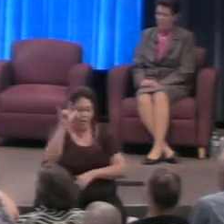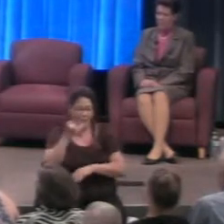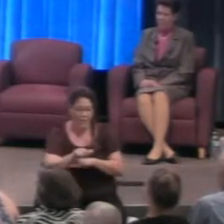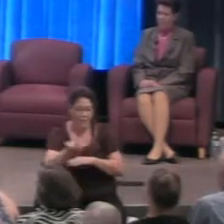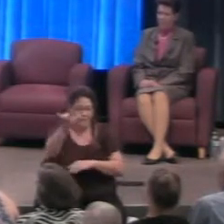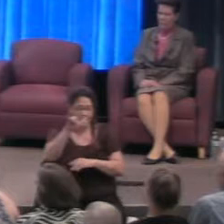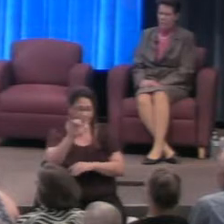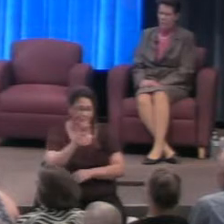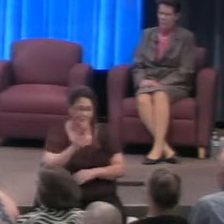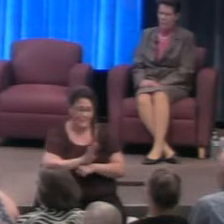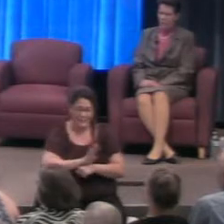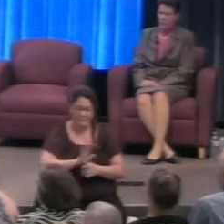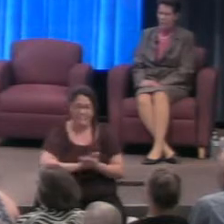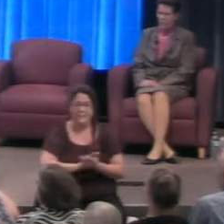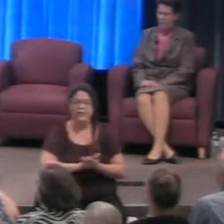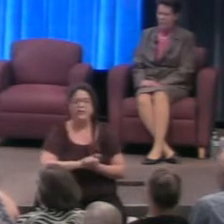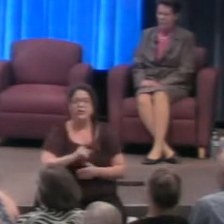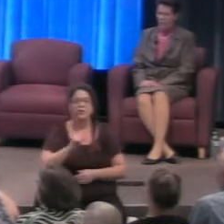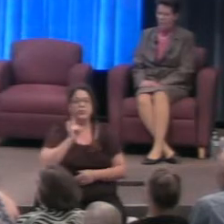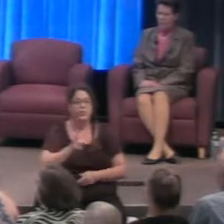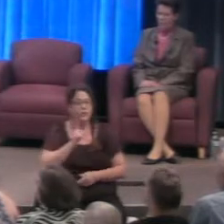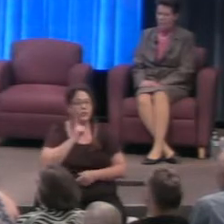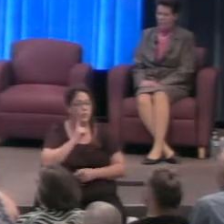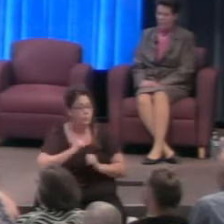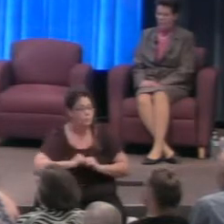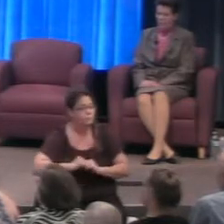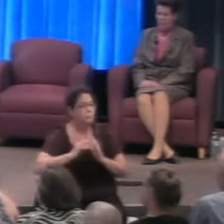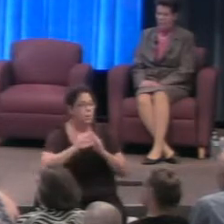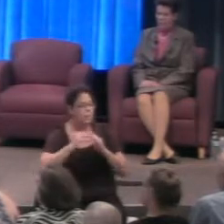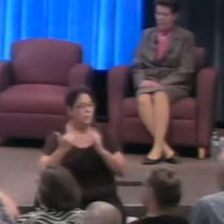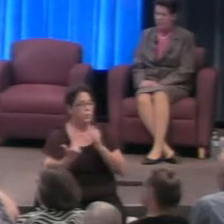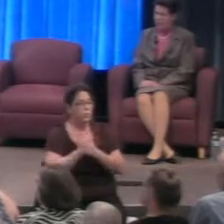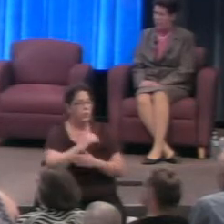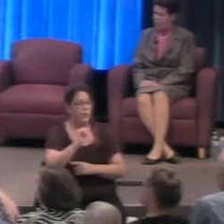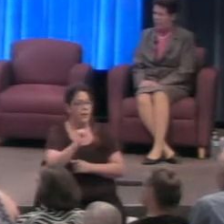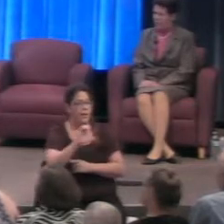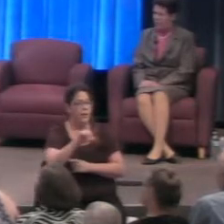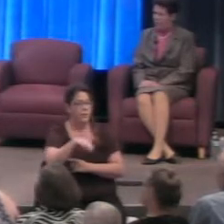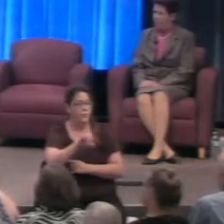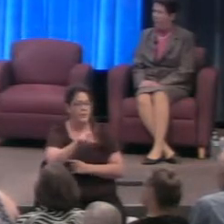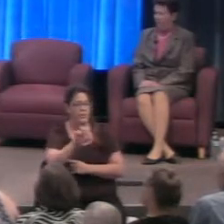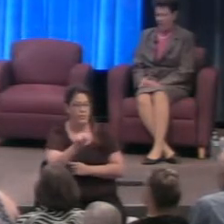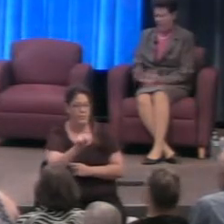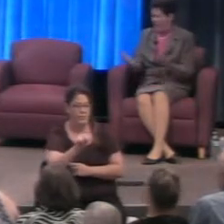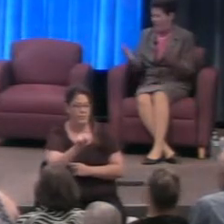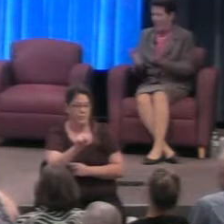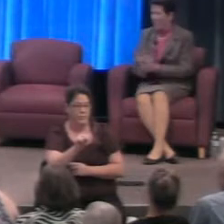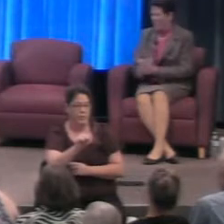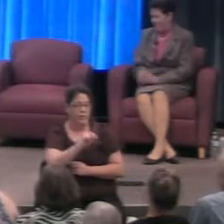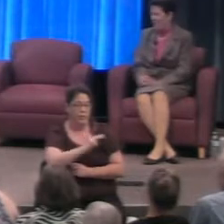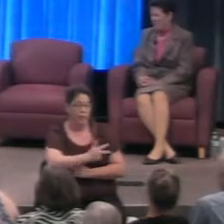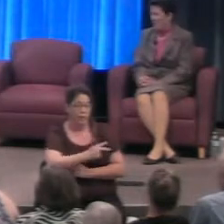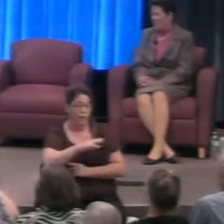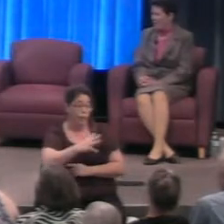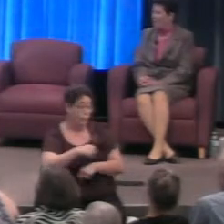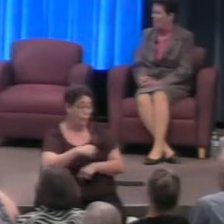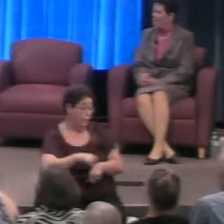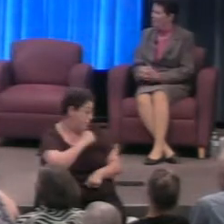to reform acquisition. Was that the third or fourth reform? I don't